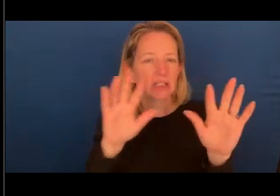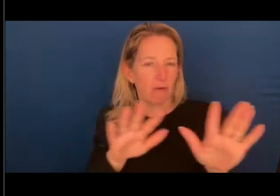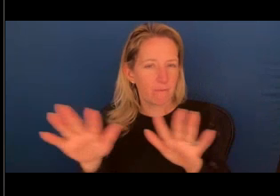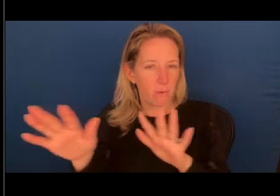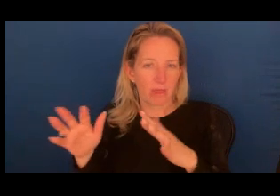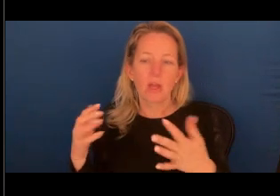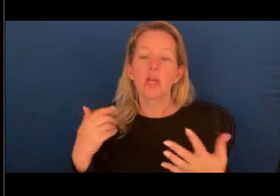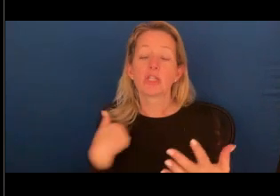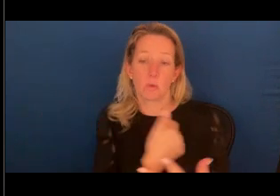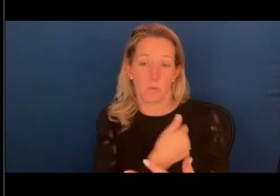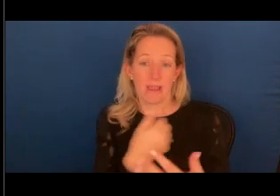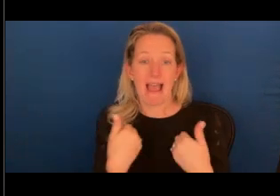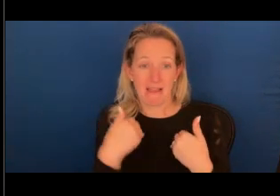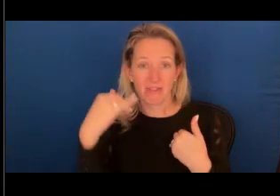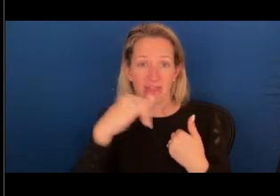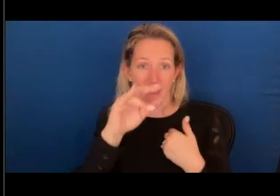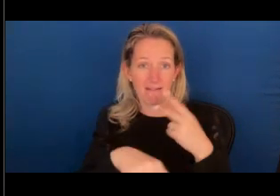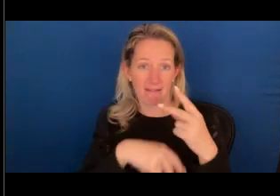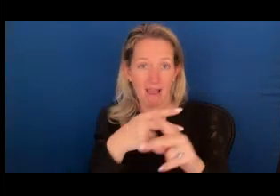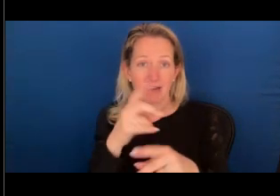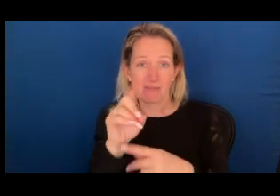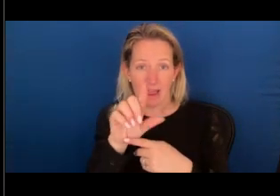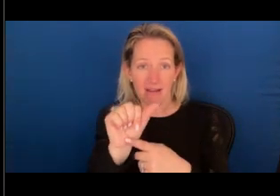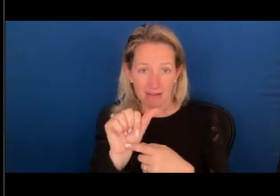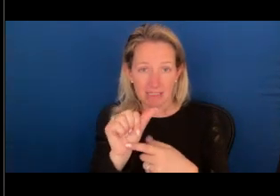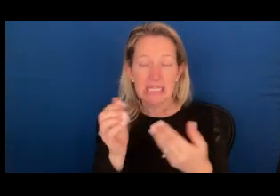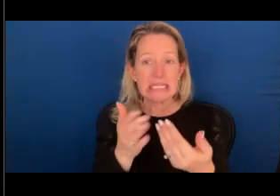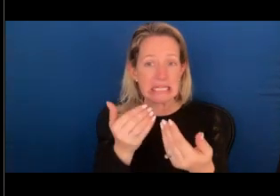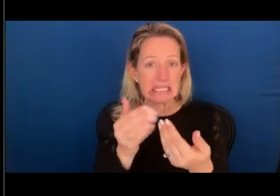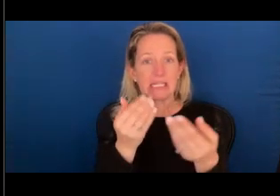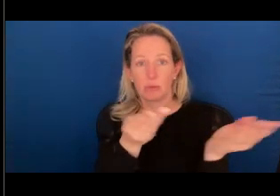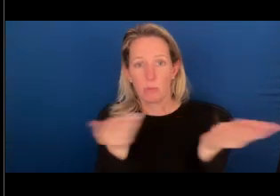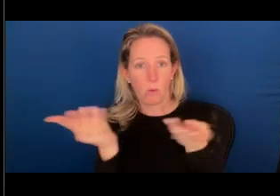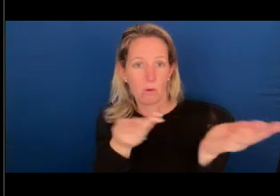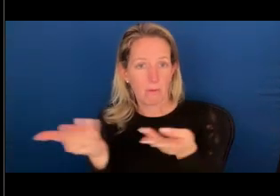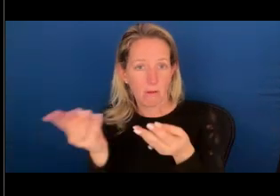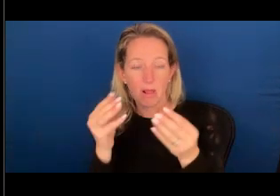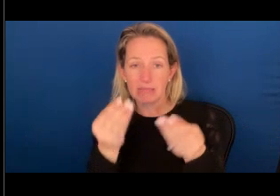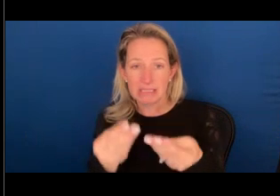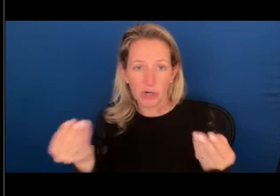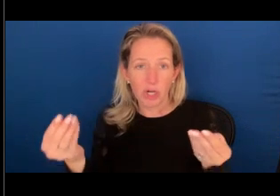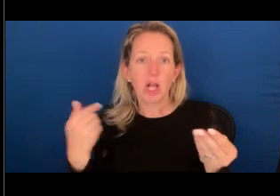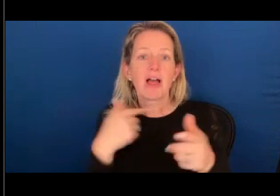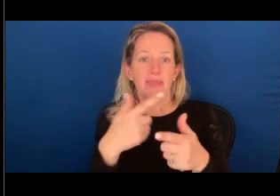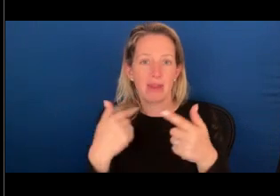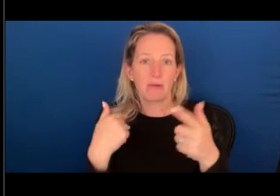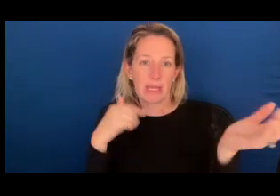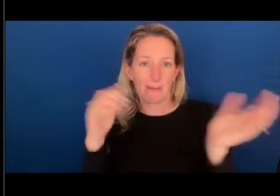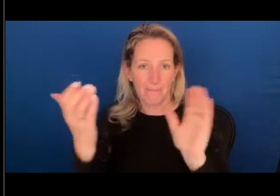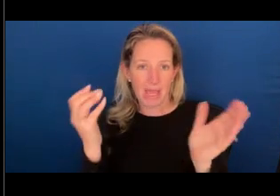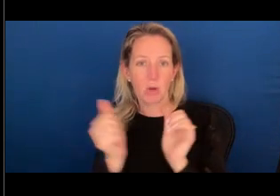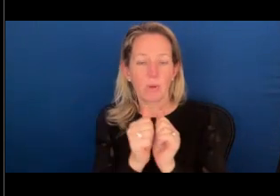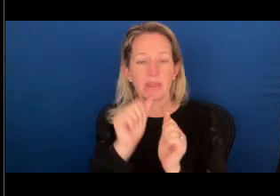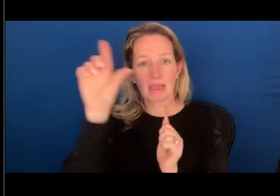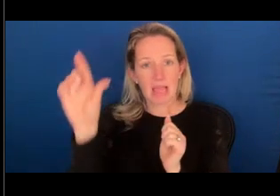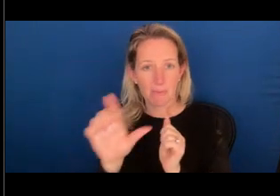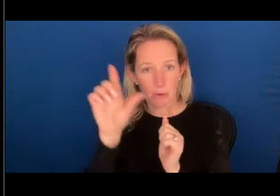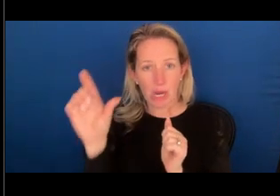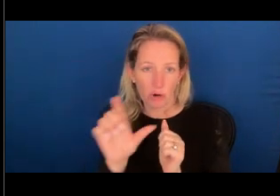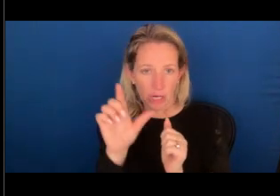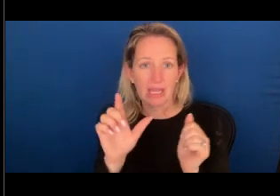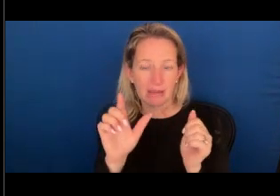camera kind of very portable material or the methods, then we can compare that kind of thing with the library of many